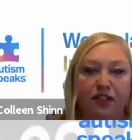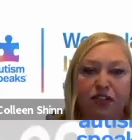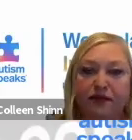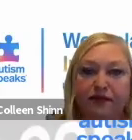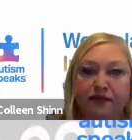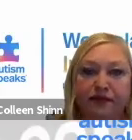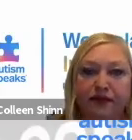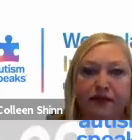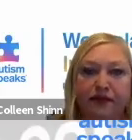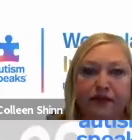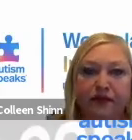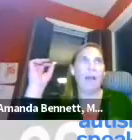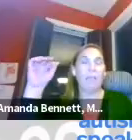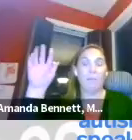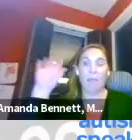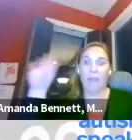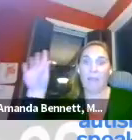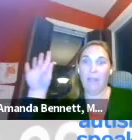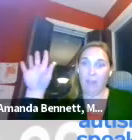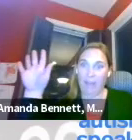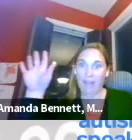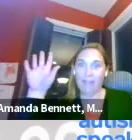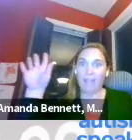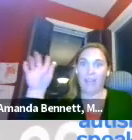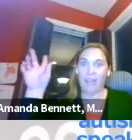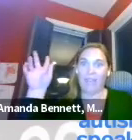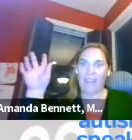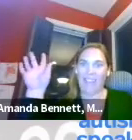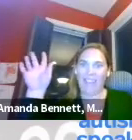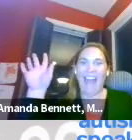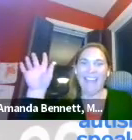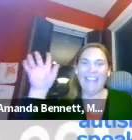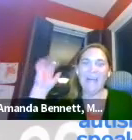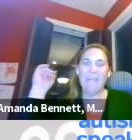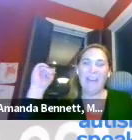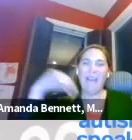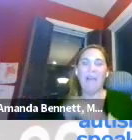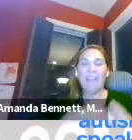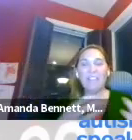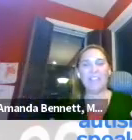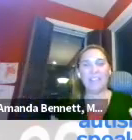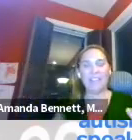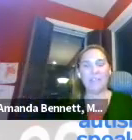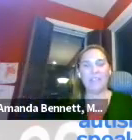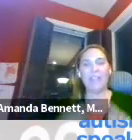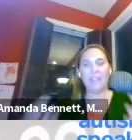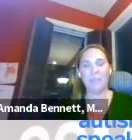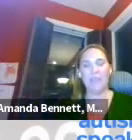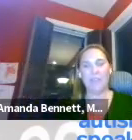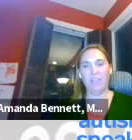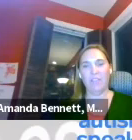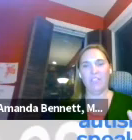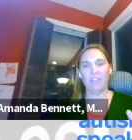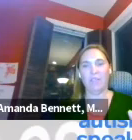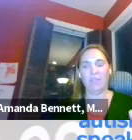that question. So I'm not a behavior analyst. I'll start off by saying that, but my understanding is, so intensive